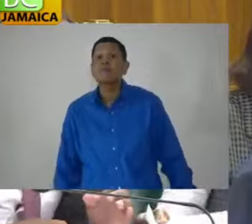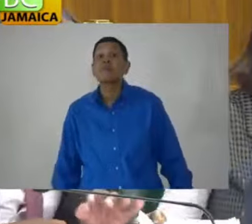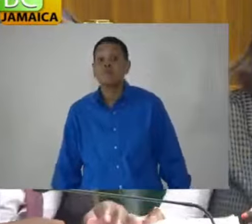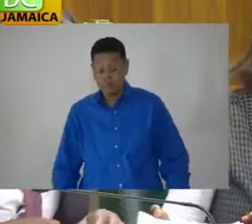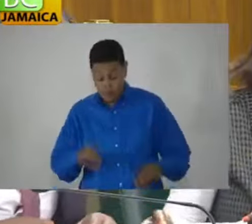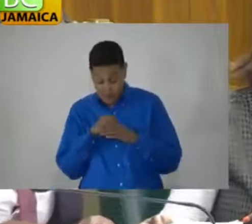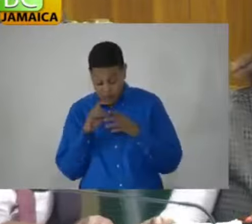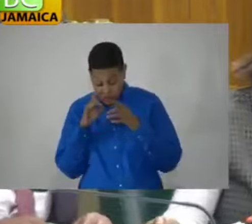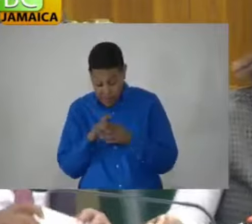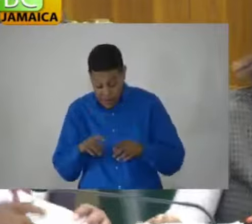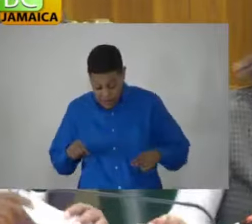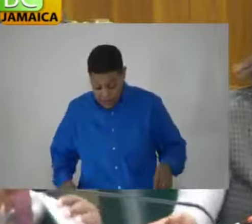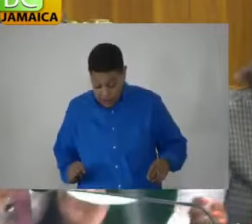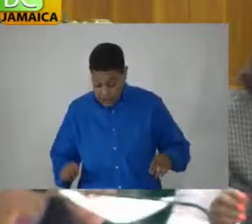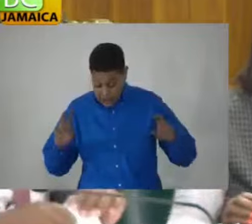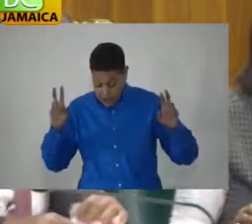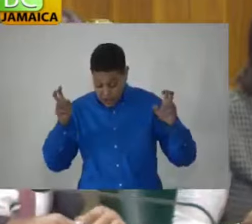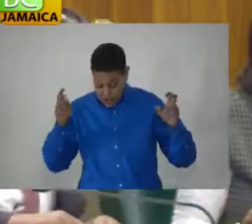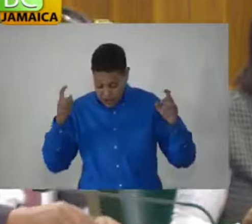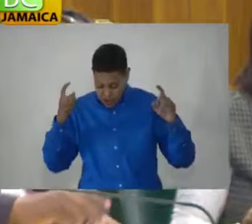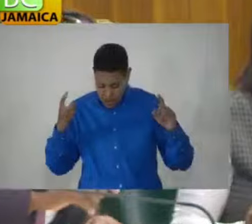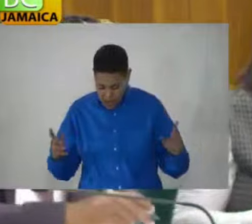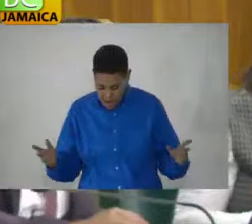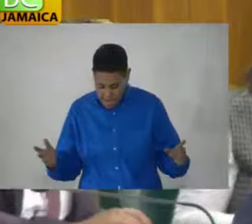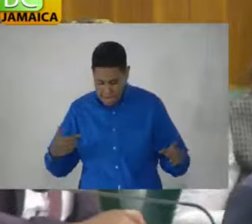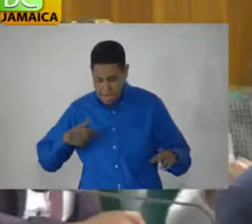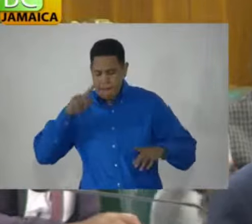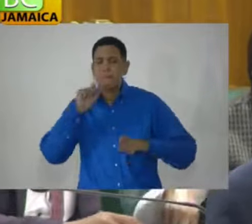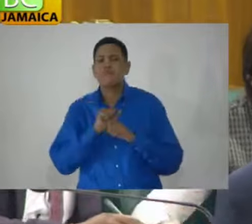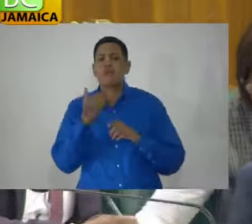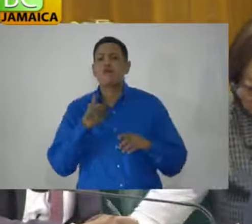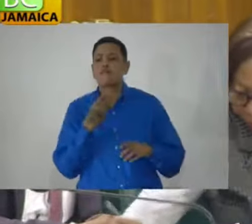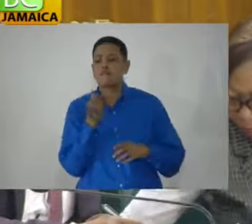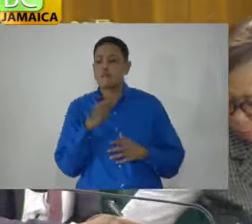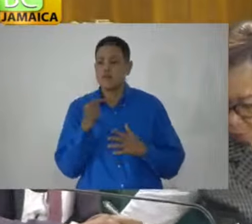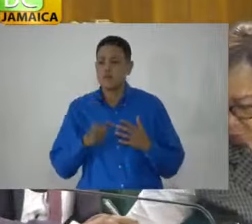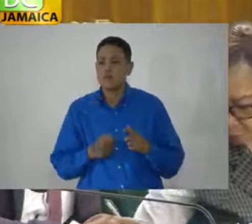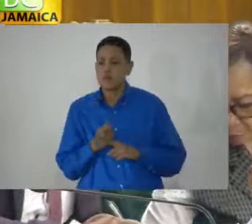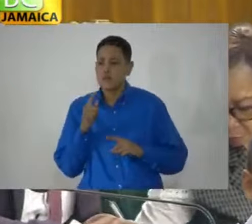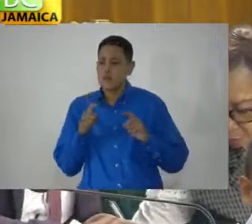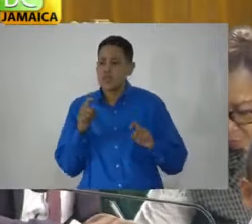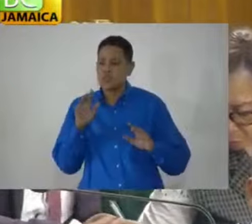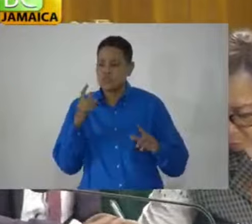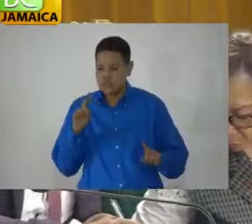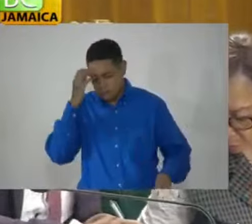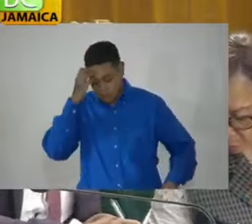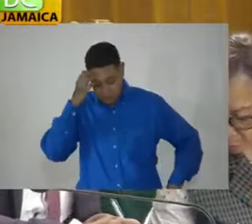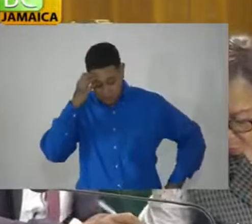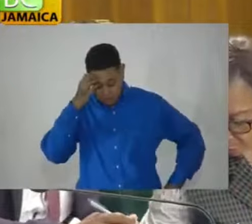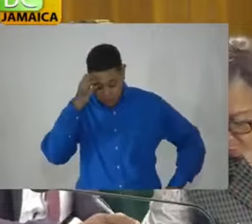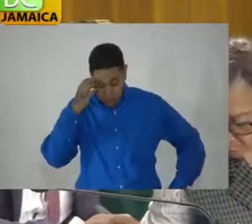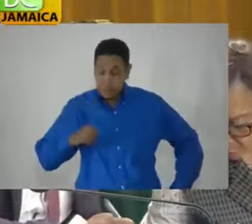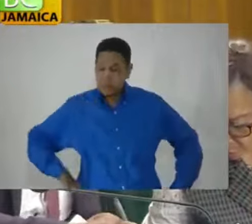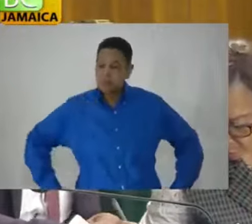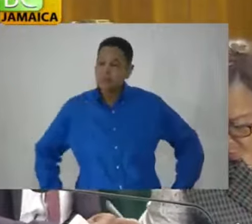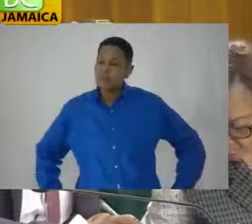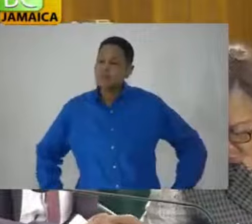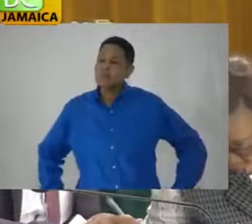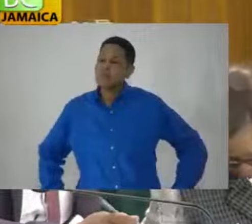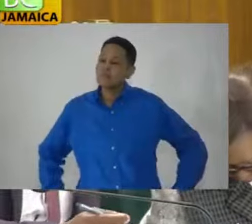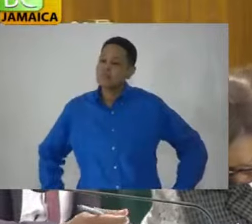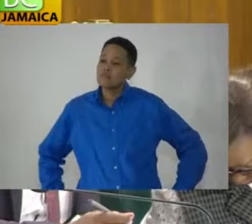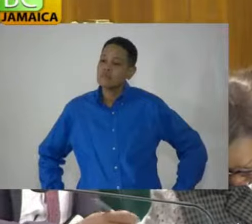In relation to this matter, I just have a few queries. The Minister